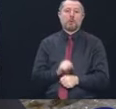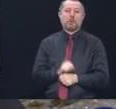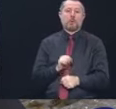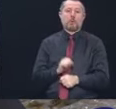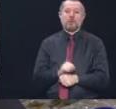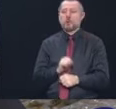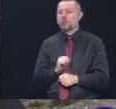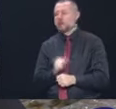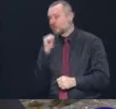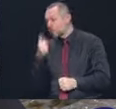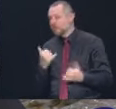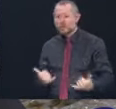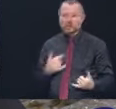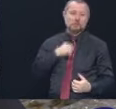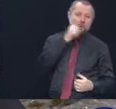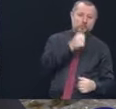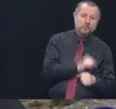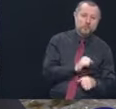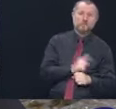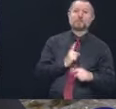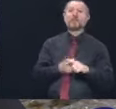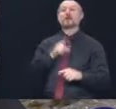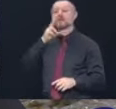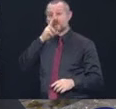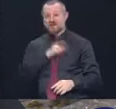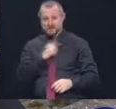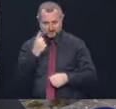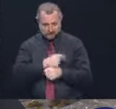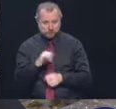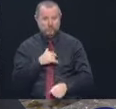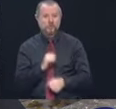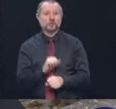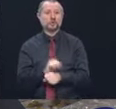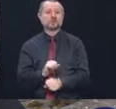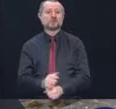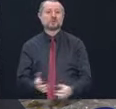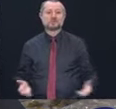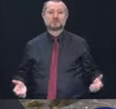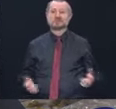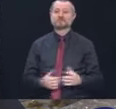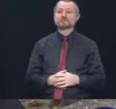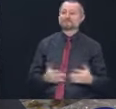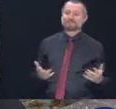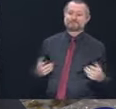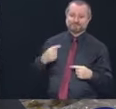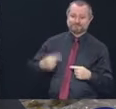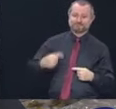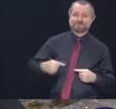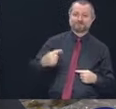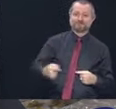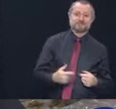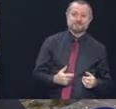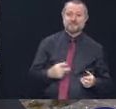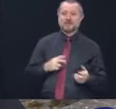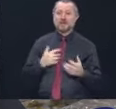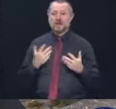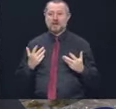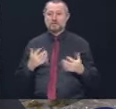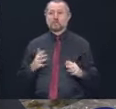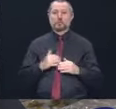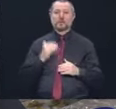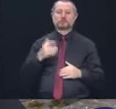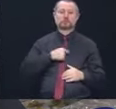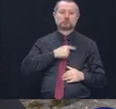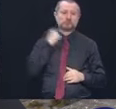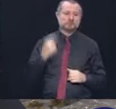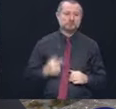tomorrow, and I'm going to work on Thanksgiving. So that would be reckless. But yeah,